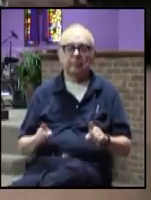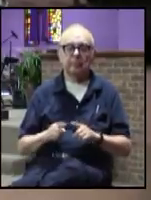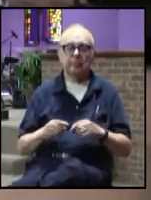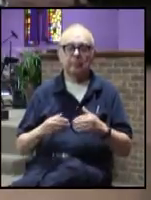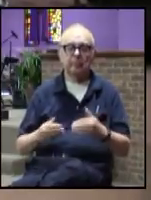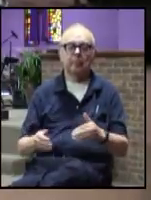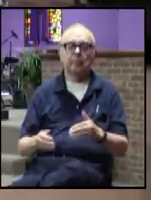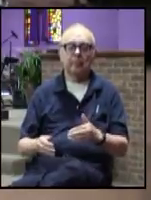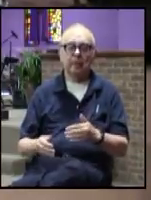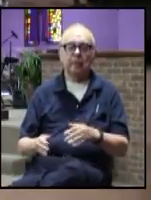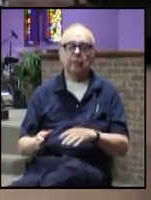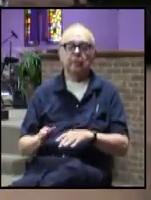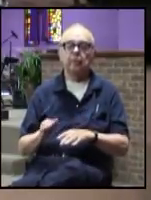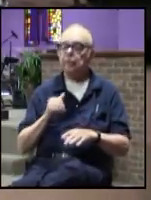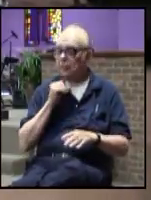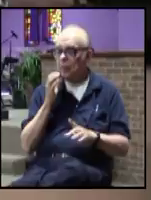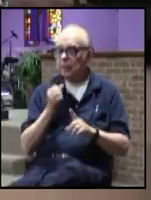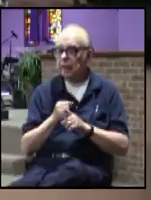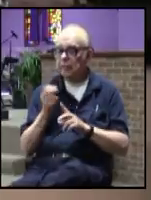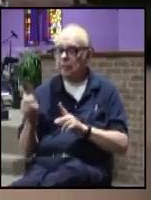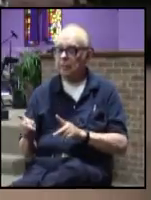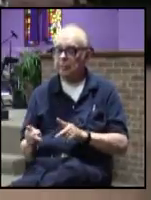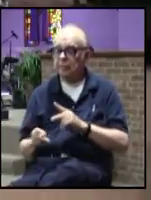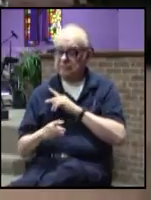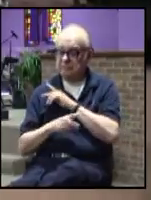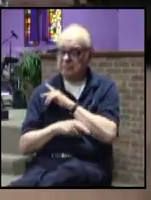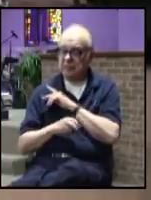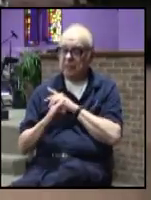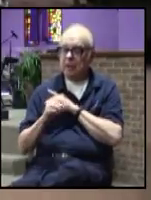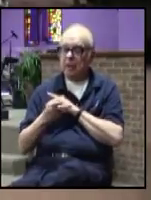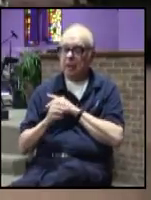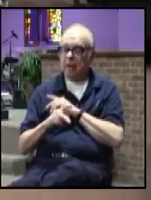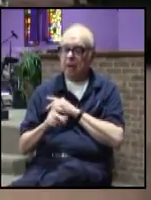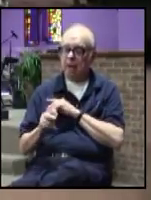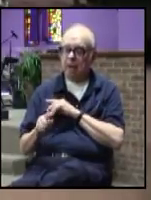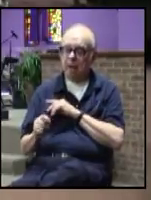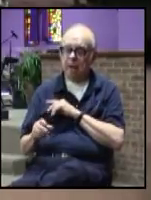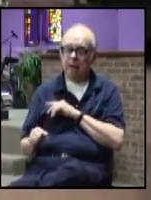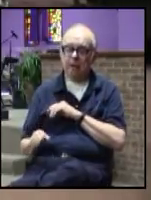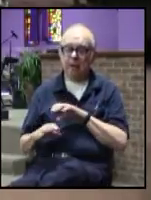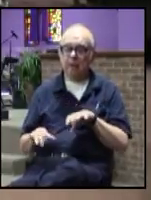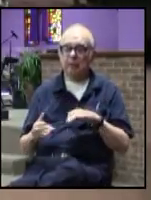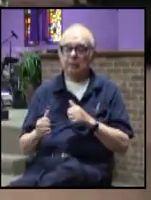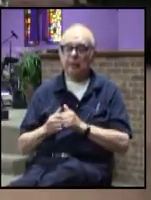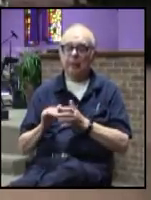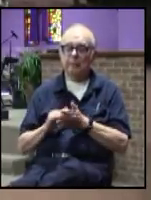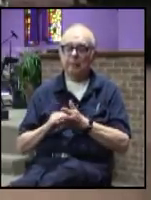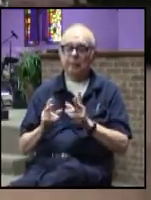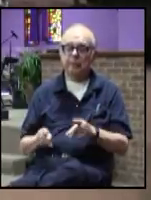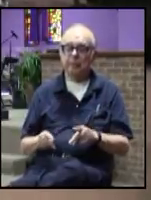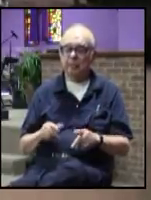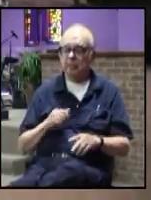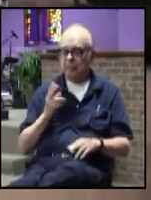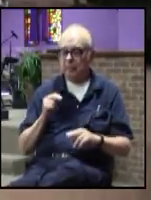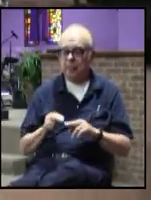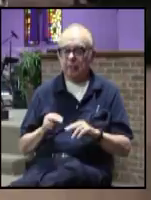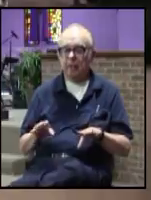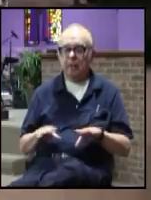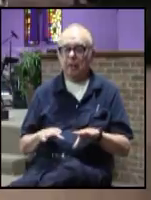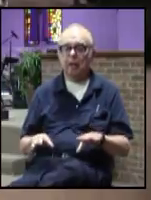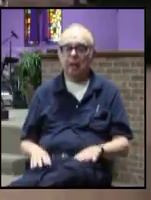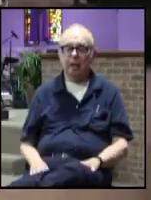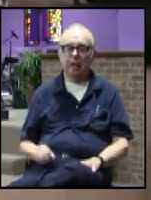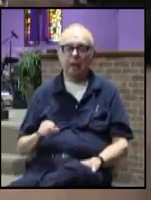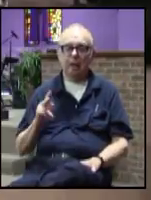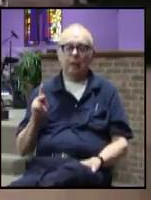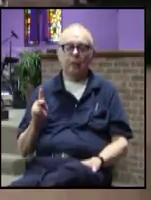Just as long as you don't catch somebody cheating, okay? Playing with the cheater is no fun. This is when we want to do